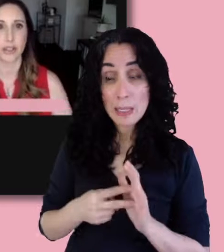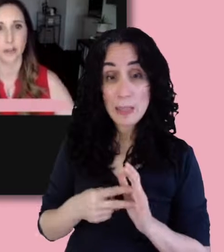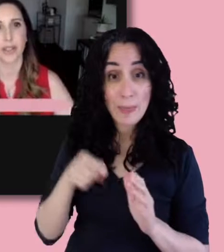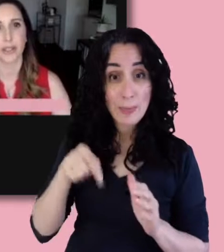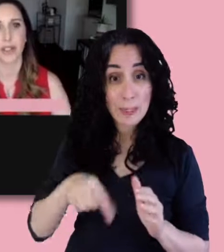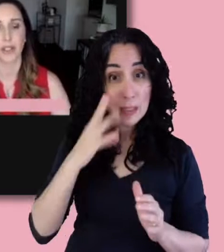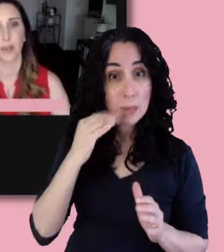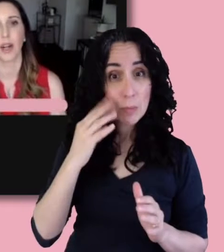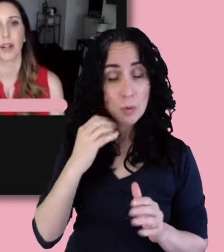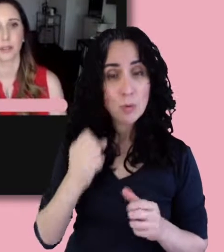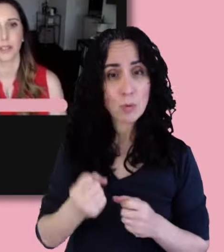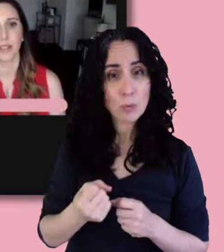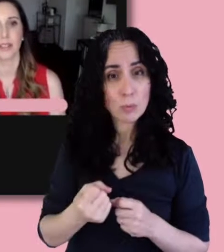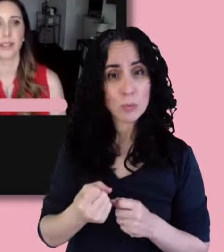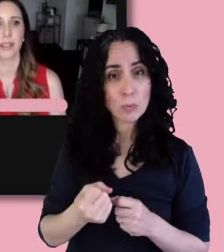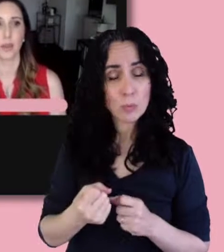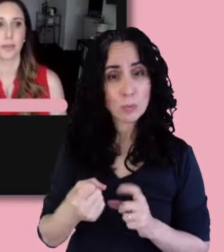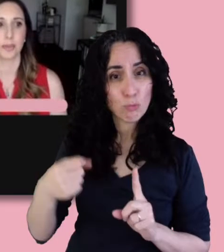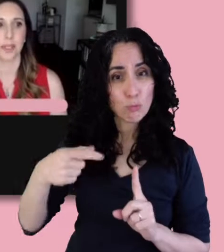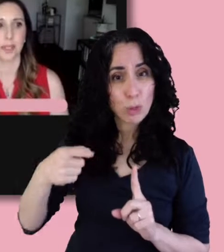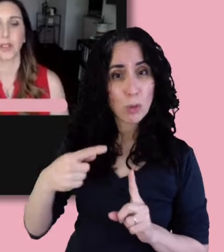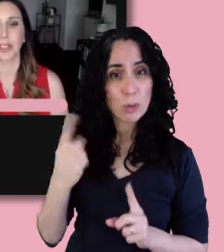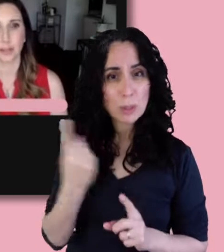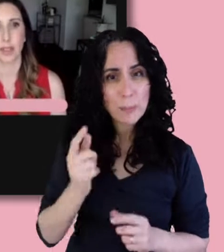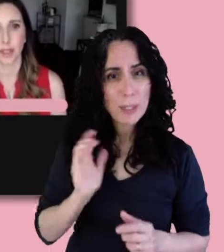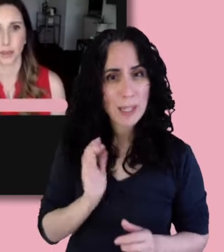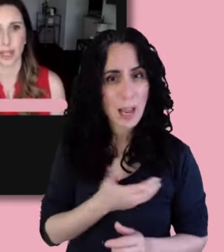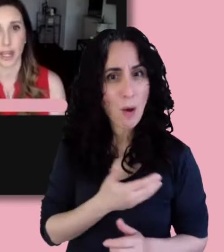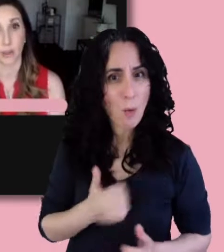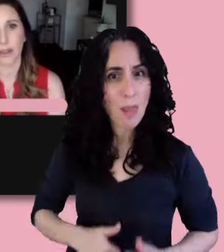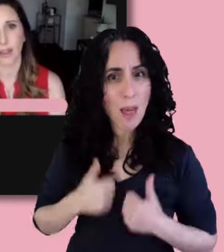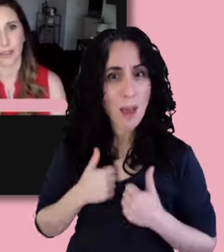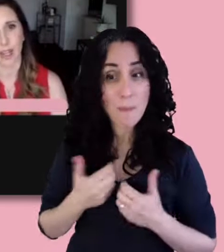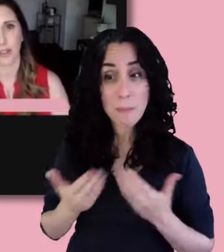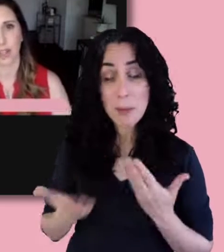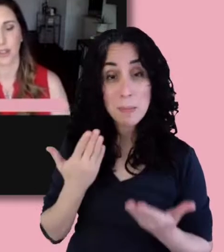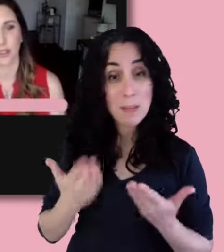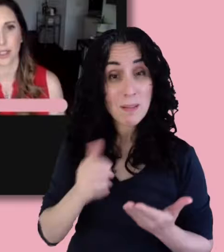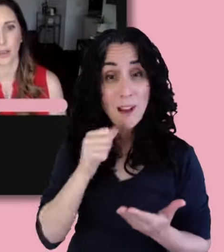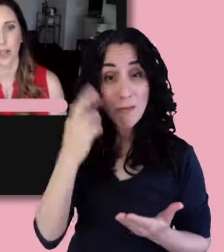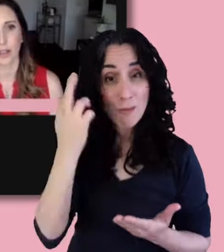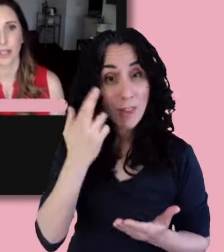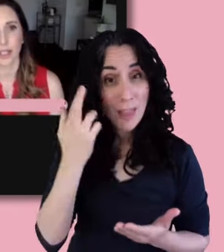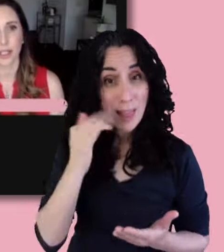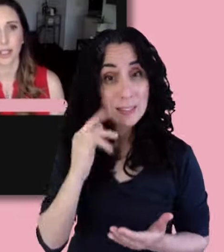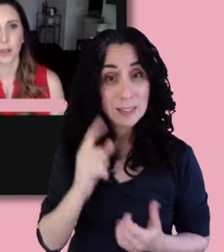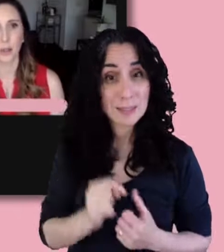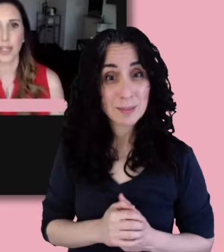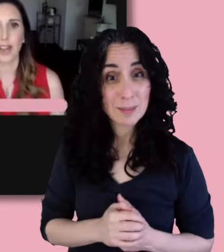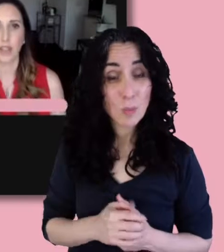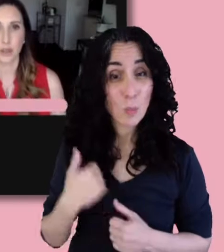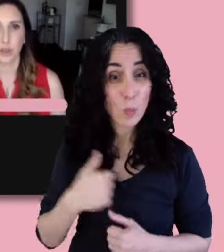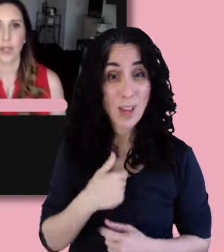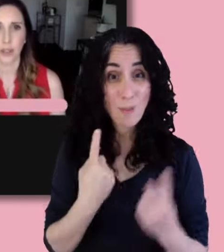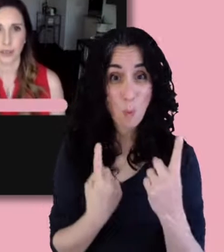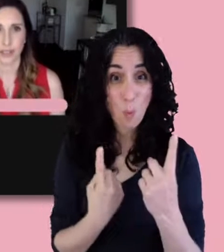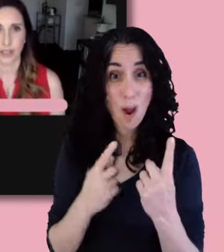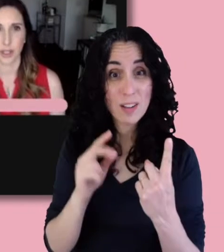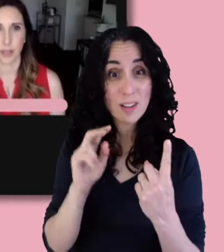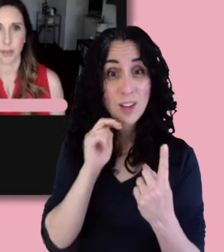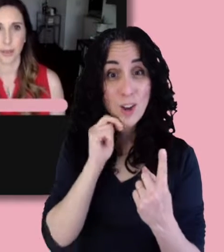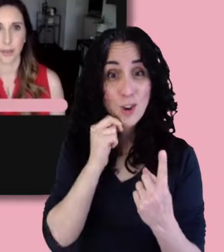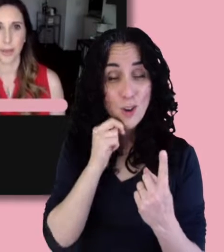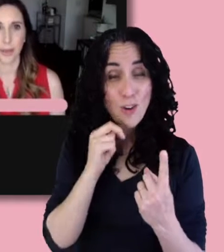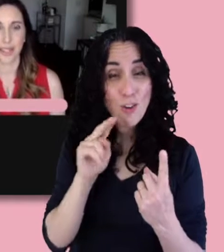are something that is a part of, your experience right now, whether or not you're consciously aware of it. We have just one nervous